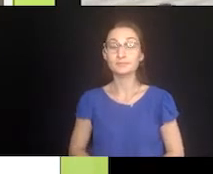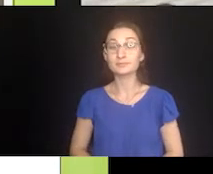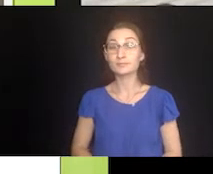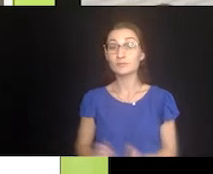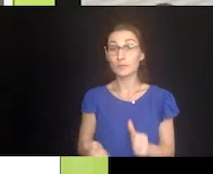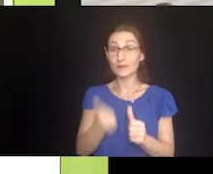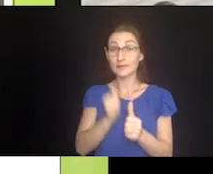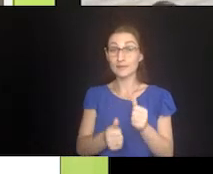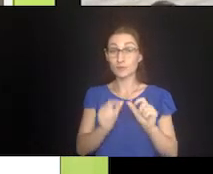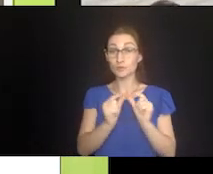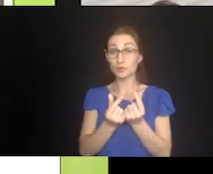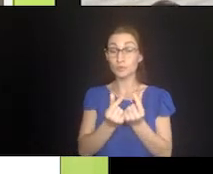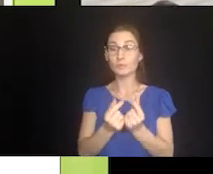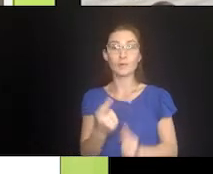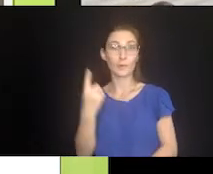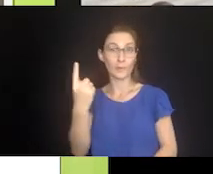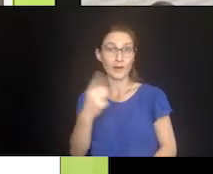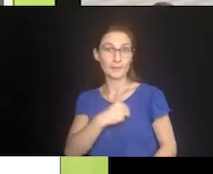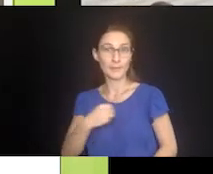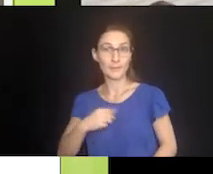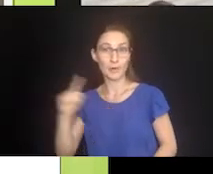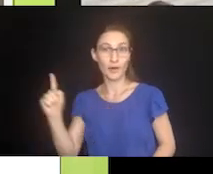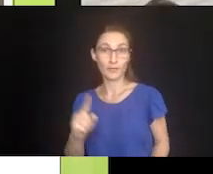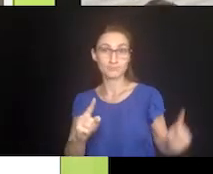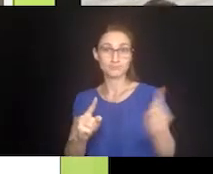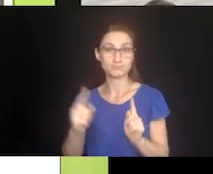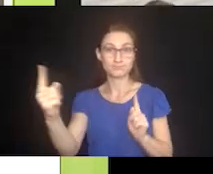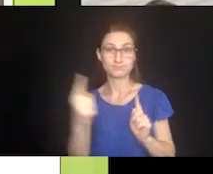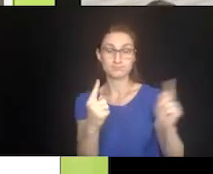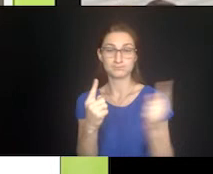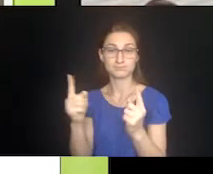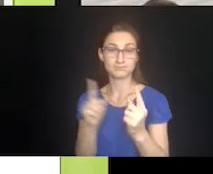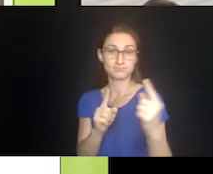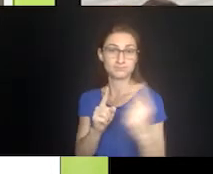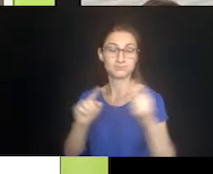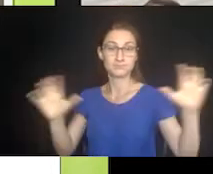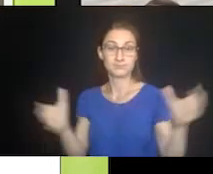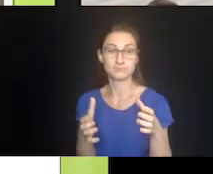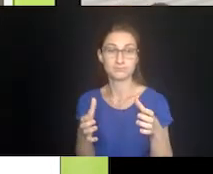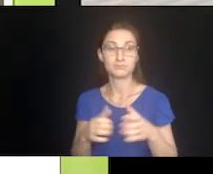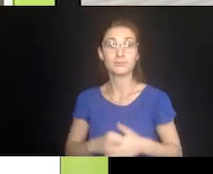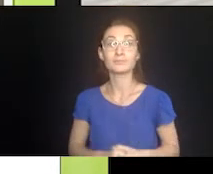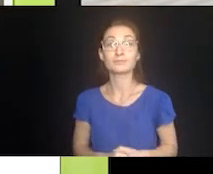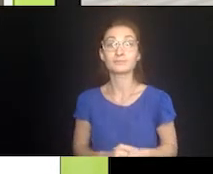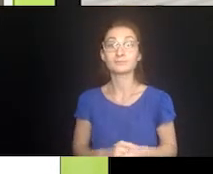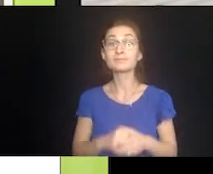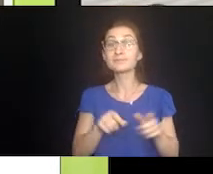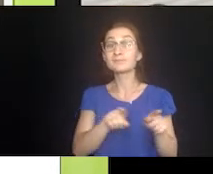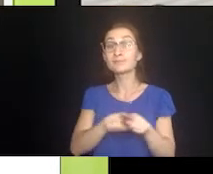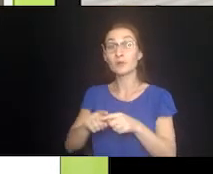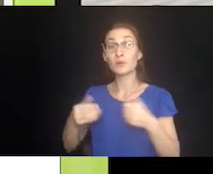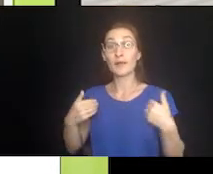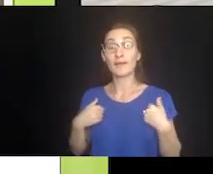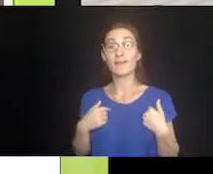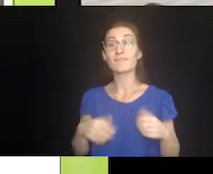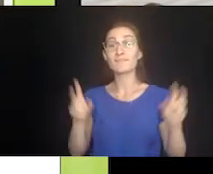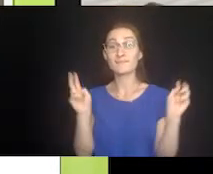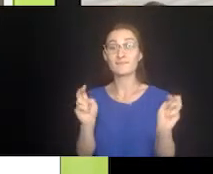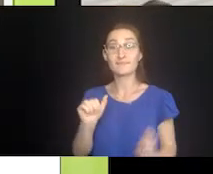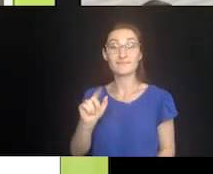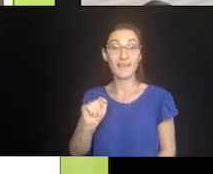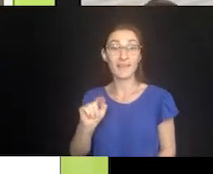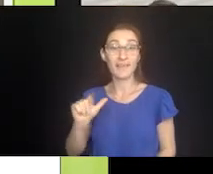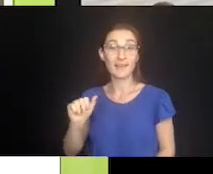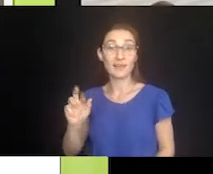directors comprised of one member from each group. We also have at-large